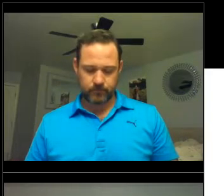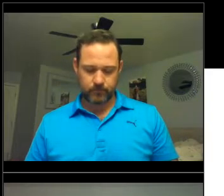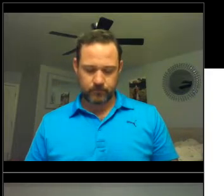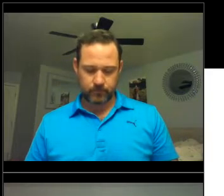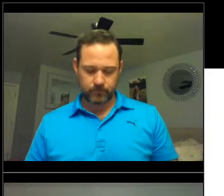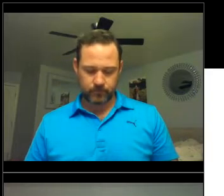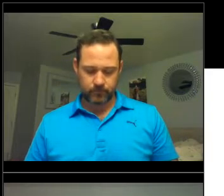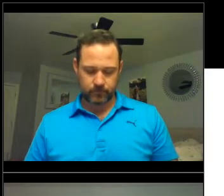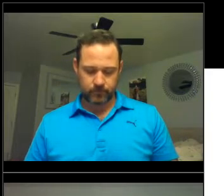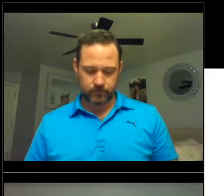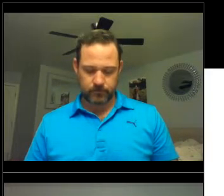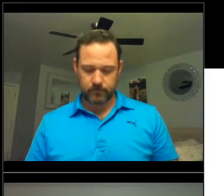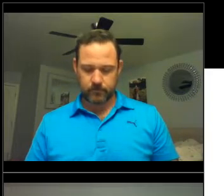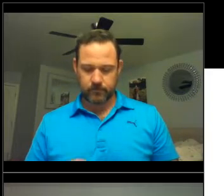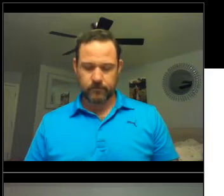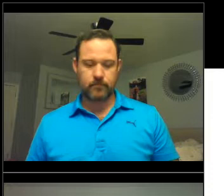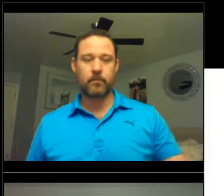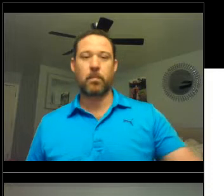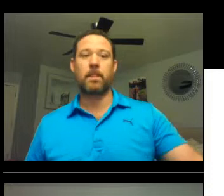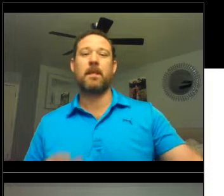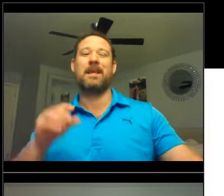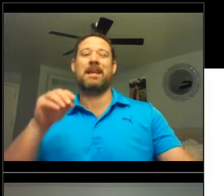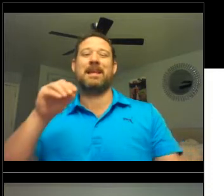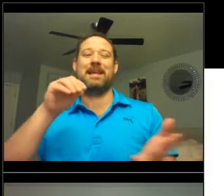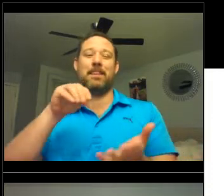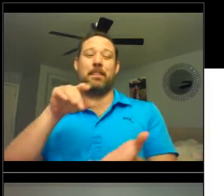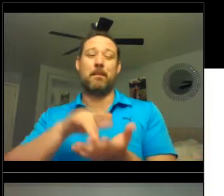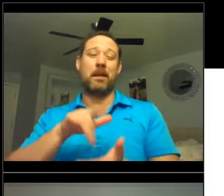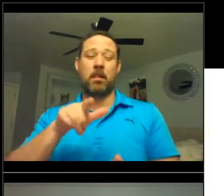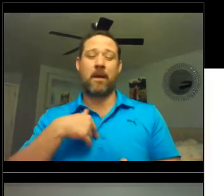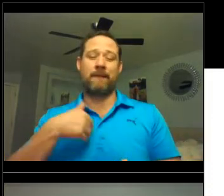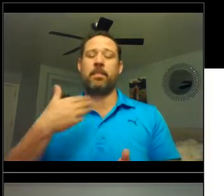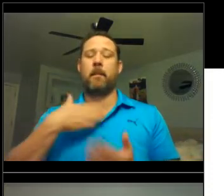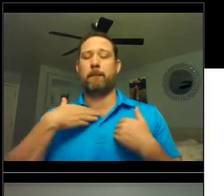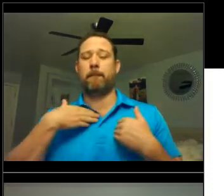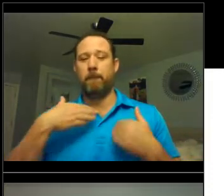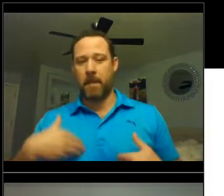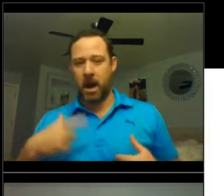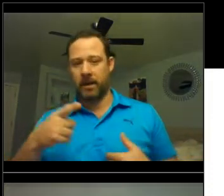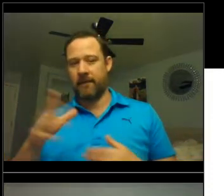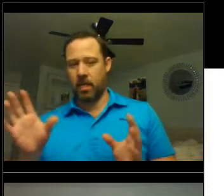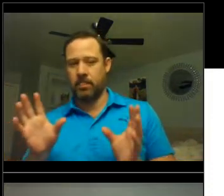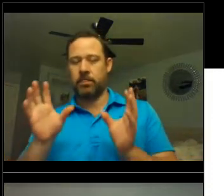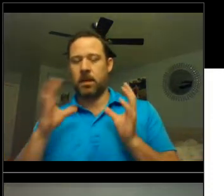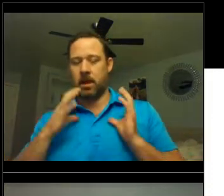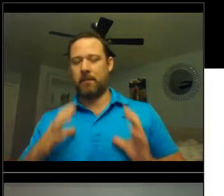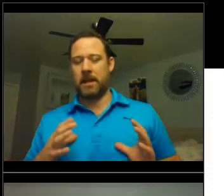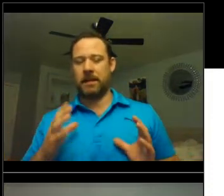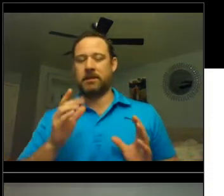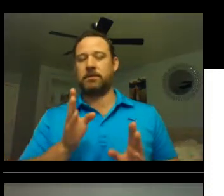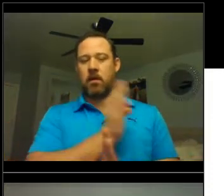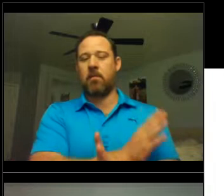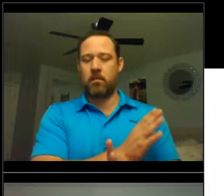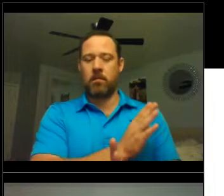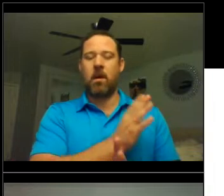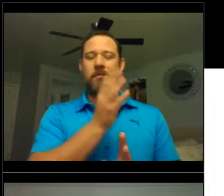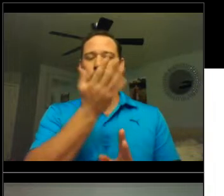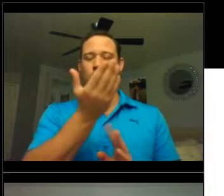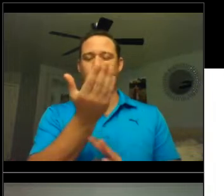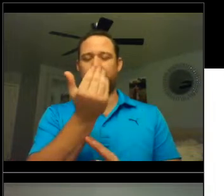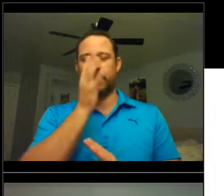we have the body itself, the Equity Advisory Committee. So up to 15 participants will make up this